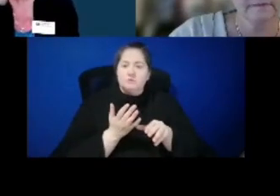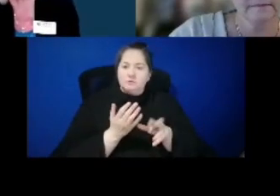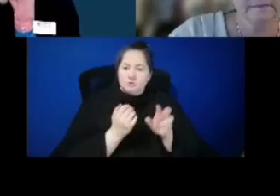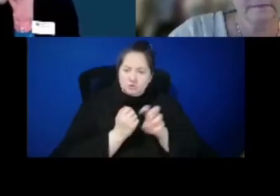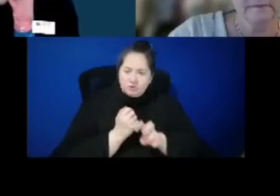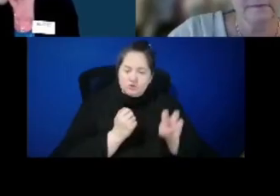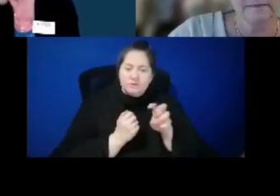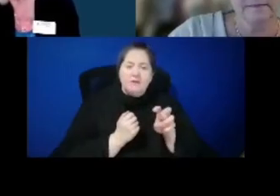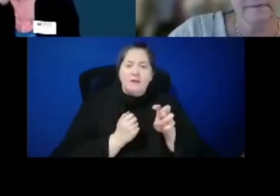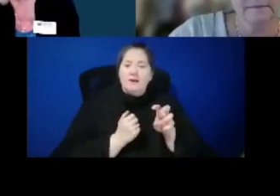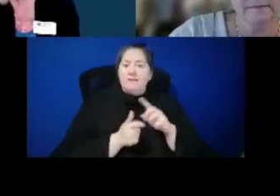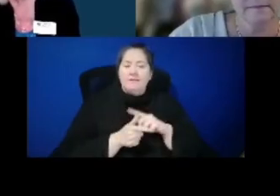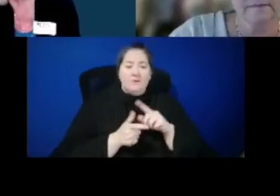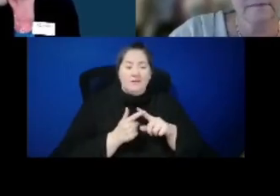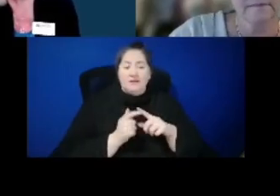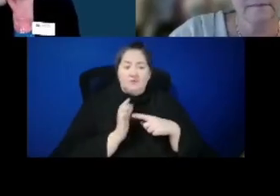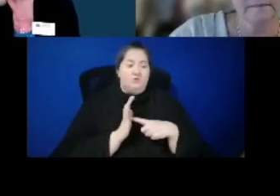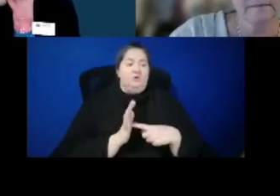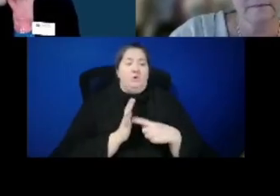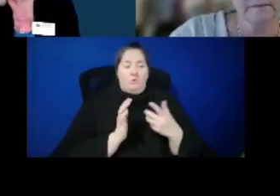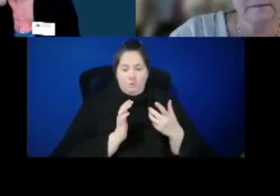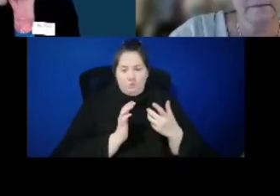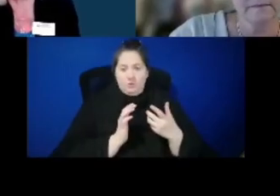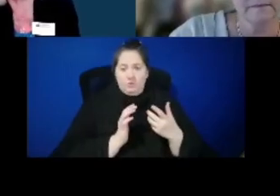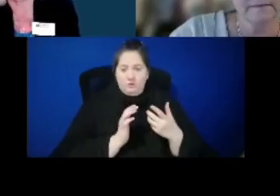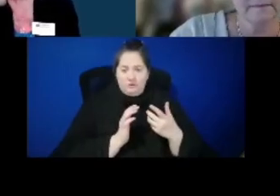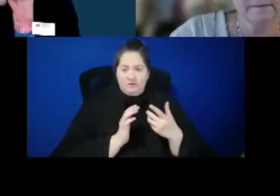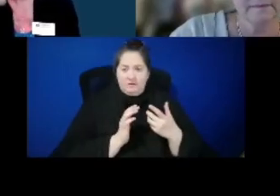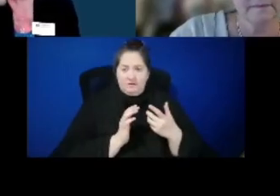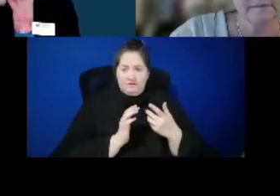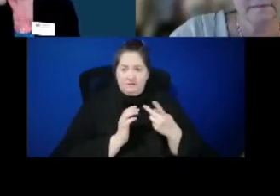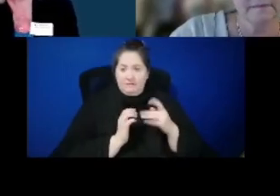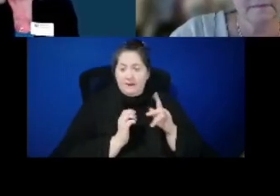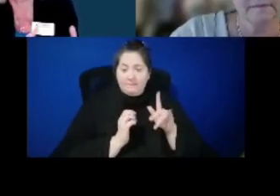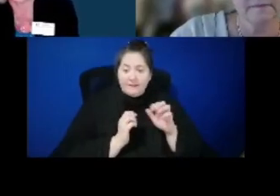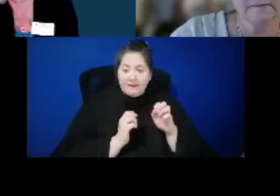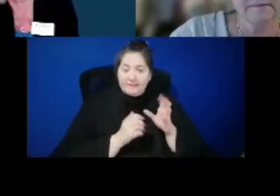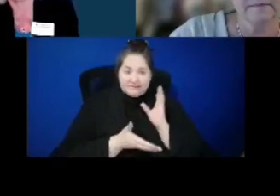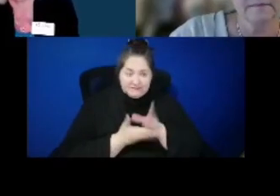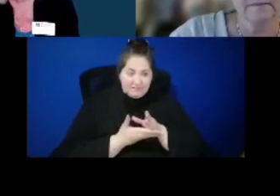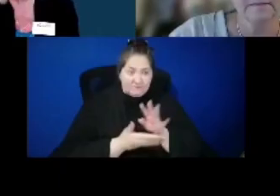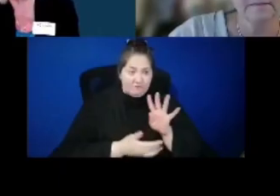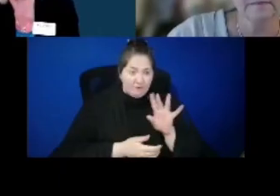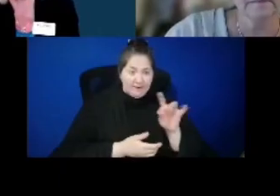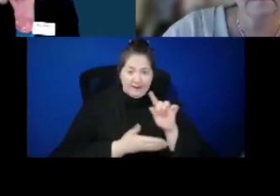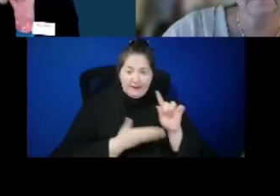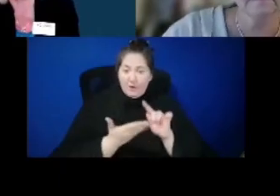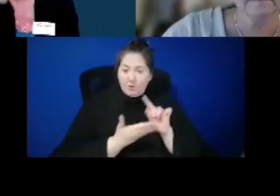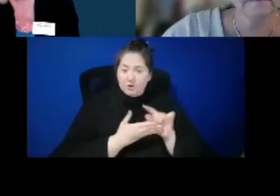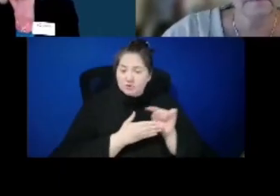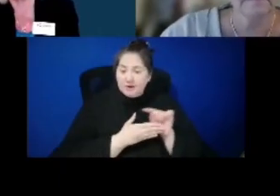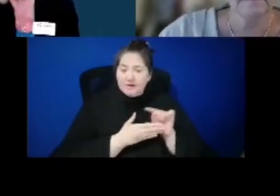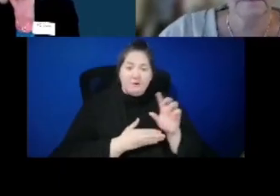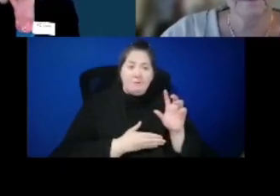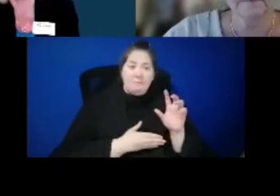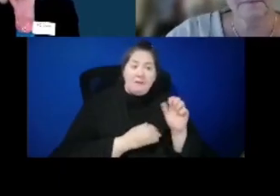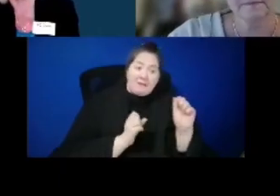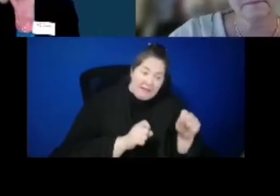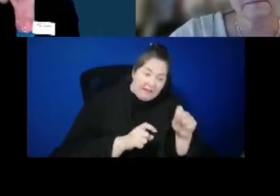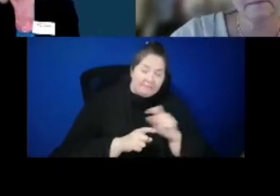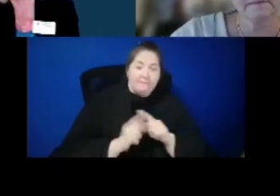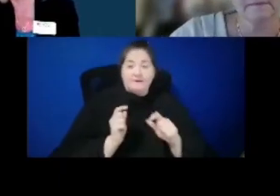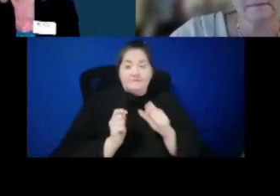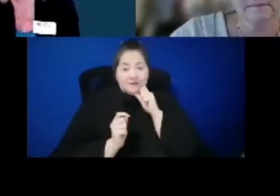journey, then we can show them that the pipeline doesn't have to end at that training. It can, and you're going to become a really